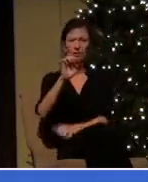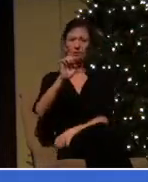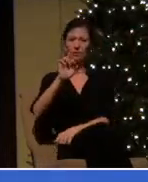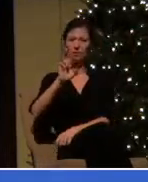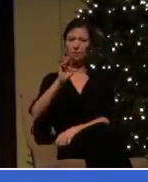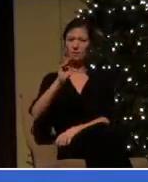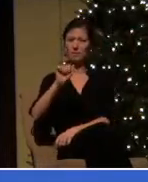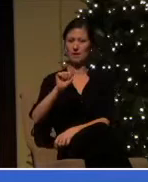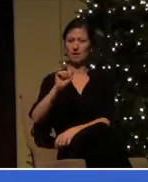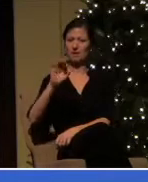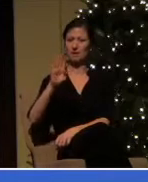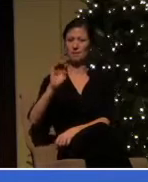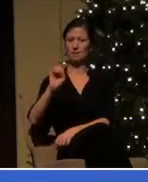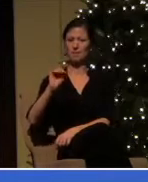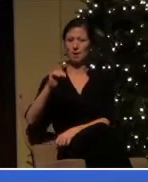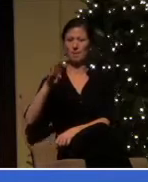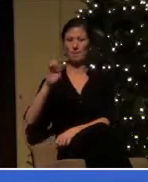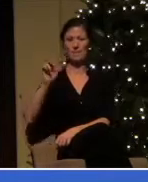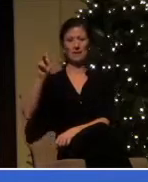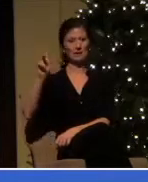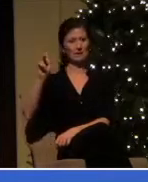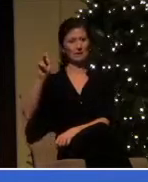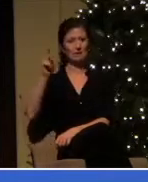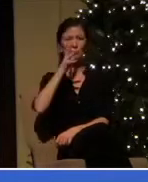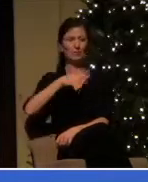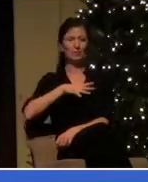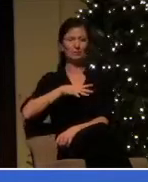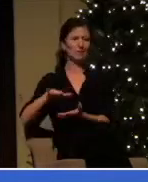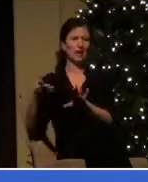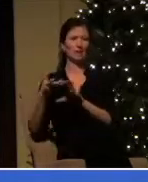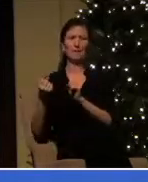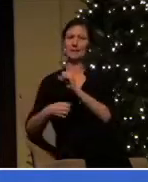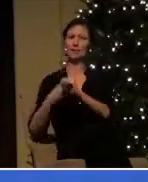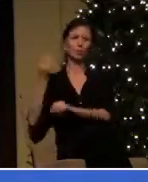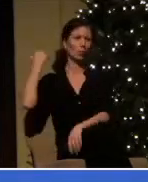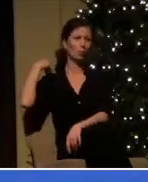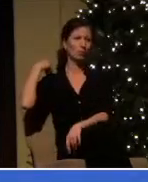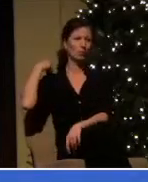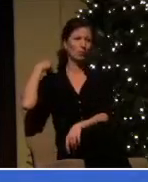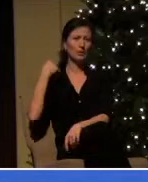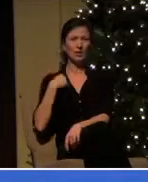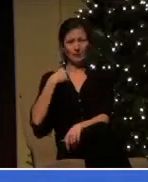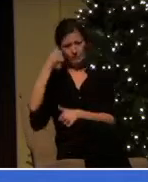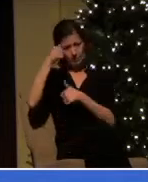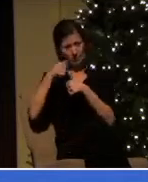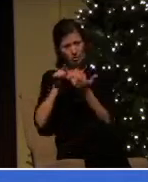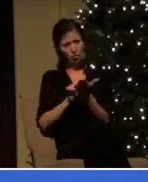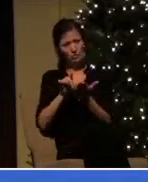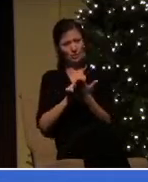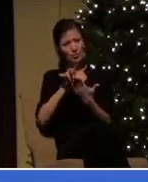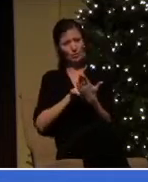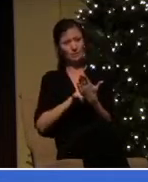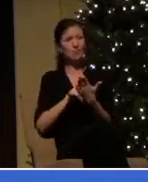remember Irma? She's long gone now. I used to write columns, as I recall, in newspapers. Here's